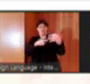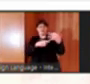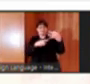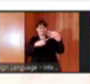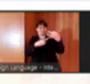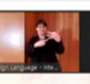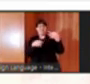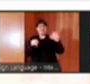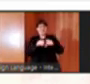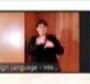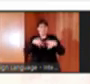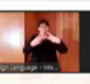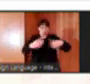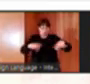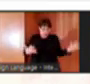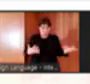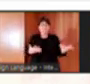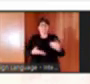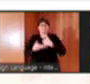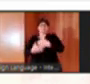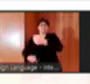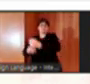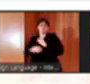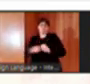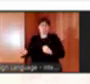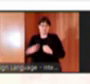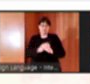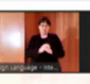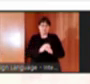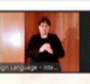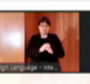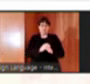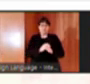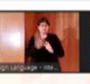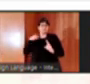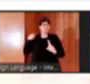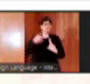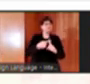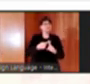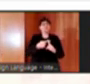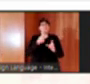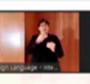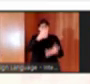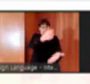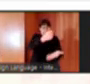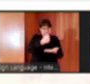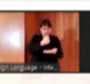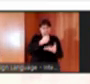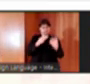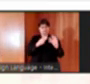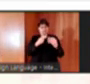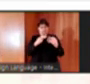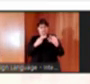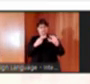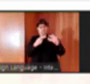particularly those who are also out of work. In the last few months, funds and skills